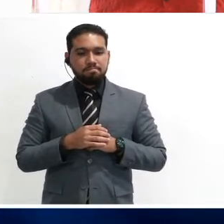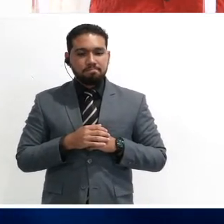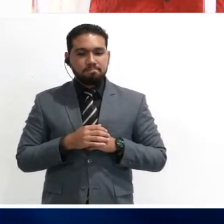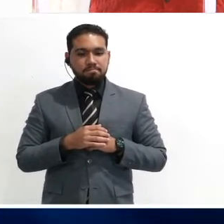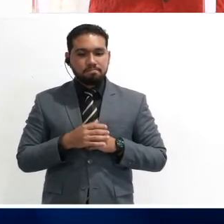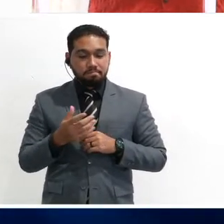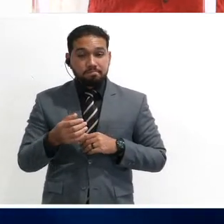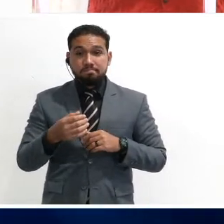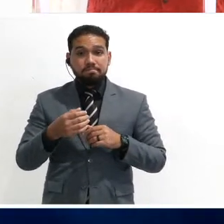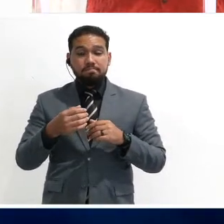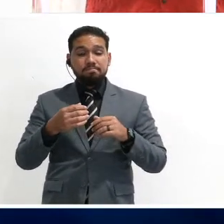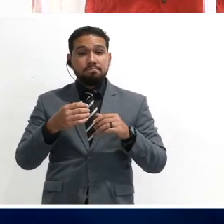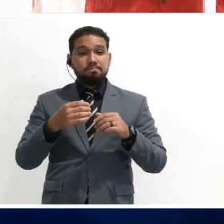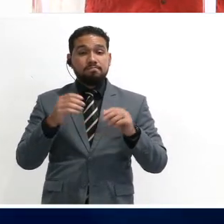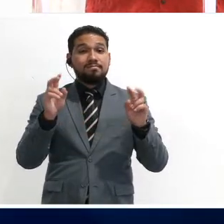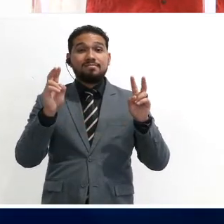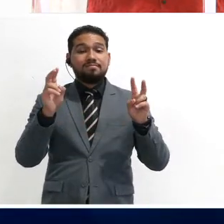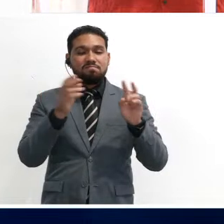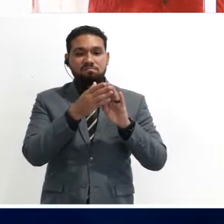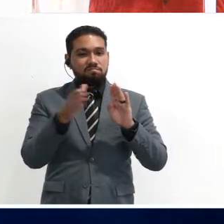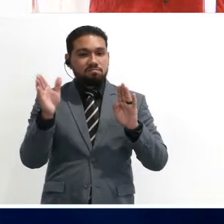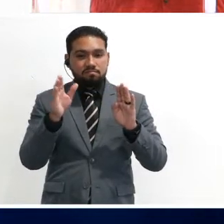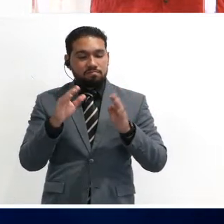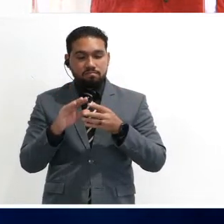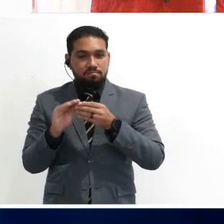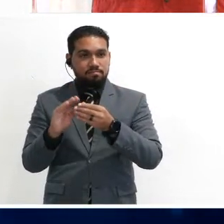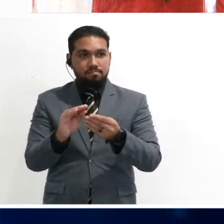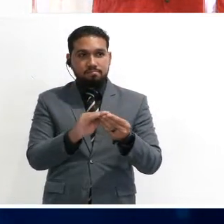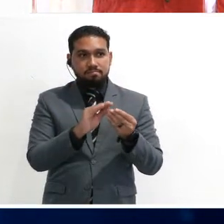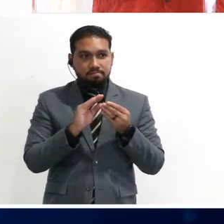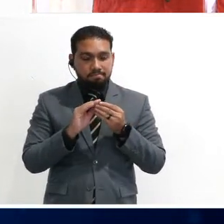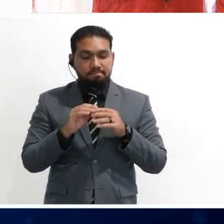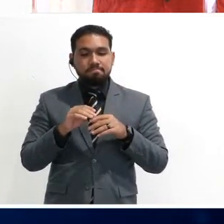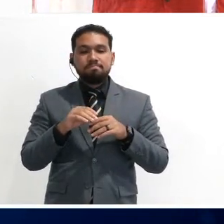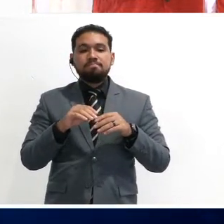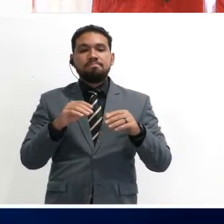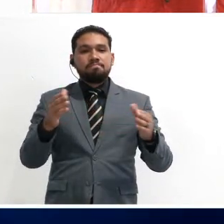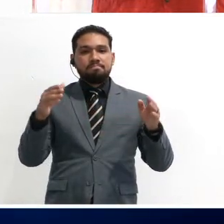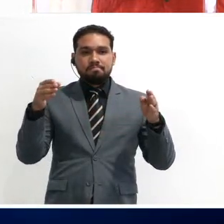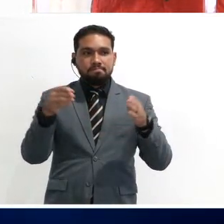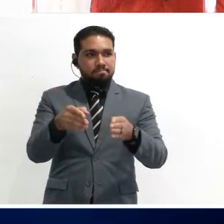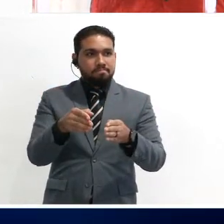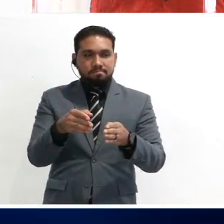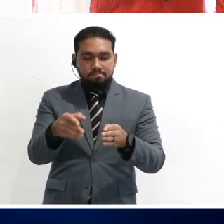to address this issue of solder joint reliability, one of the things that can be done is to try and